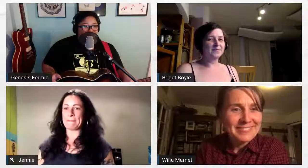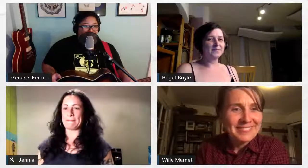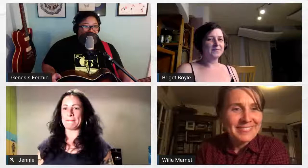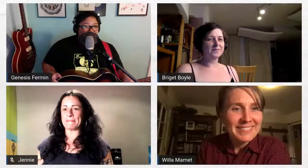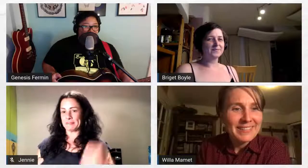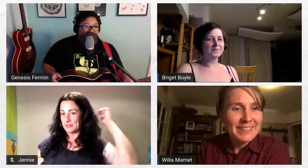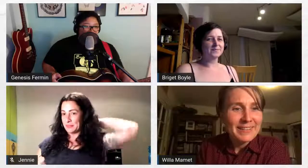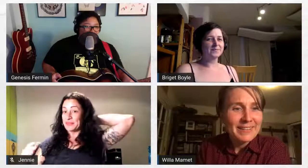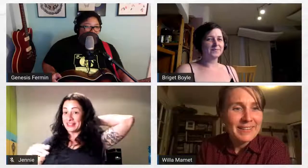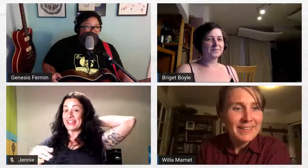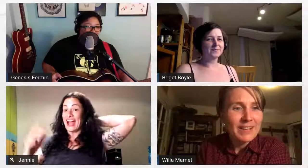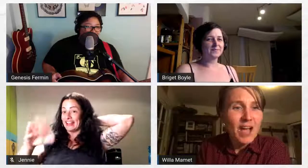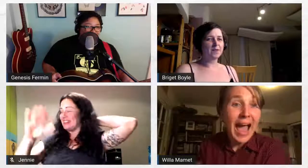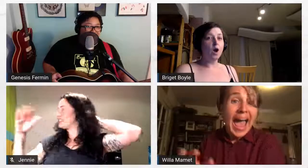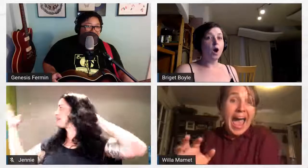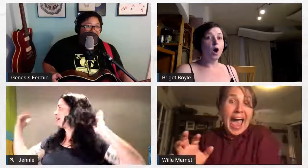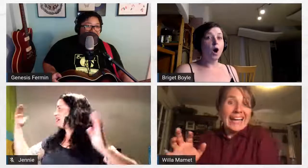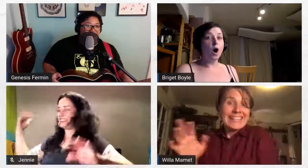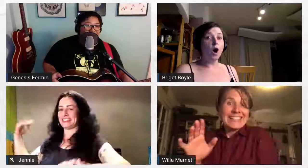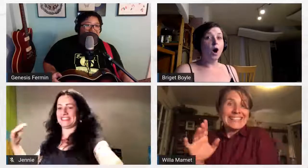to see is the puppy coming?